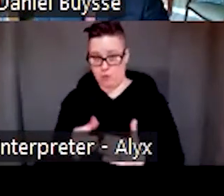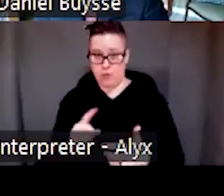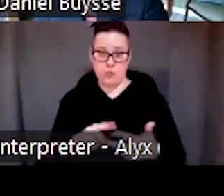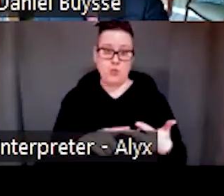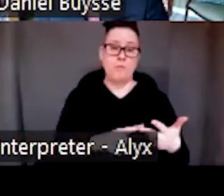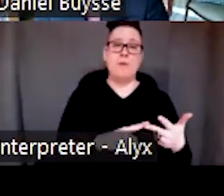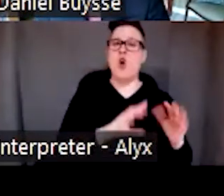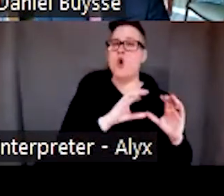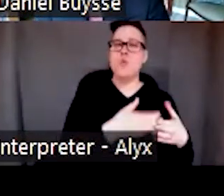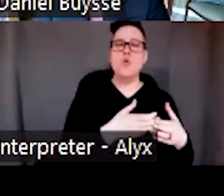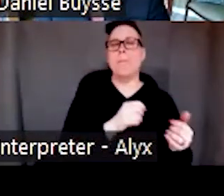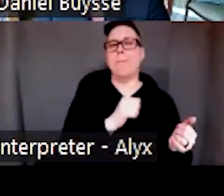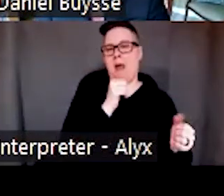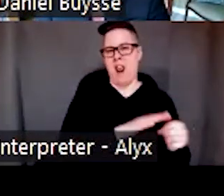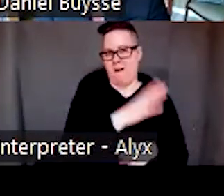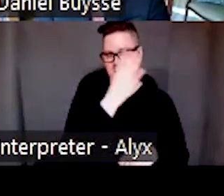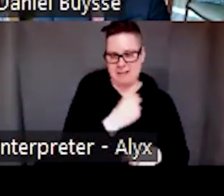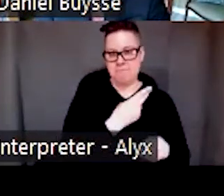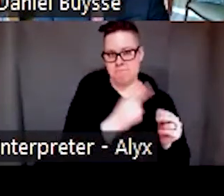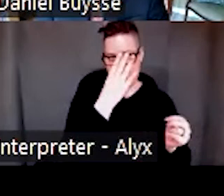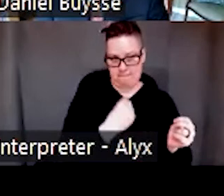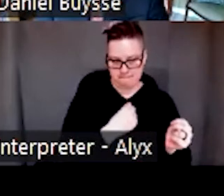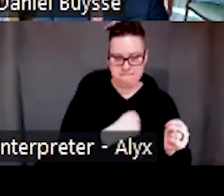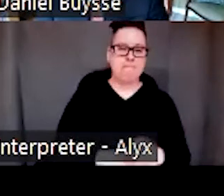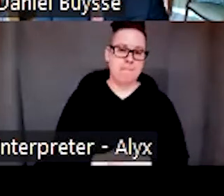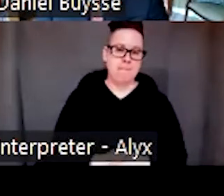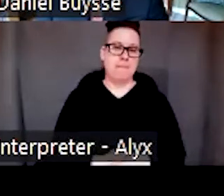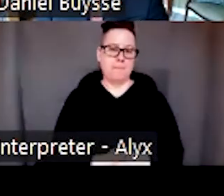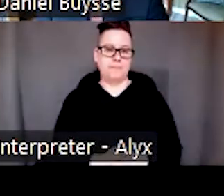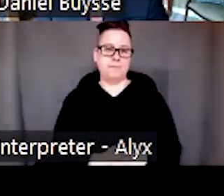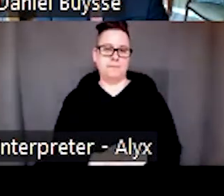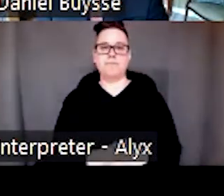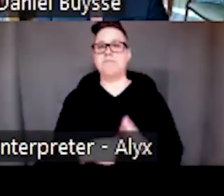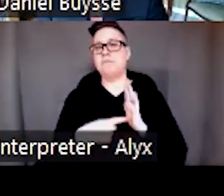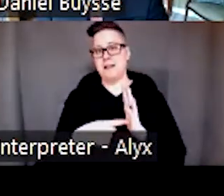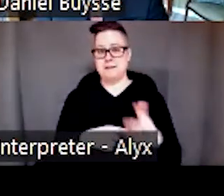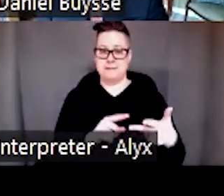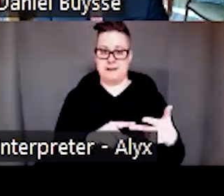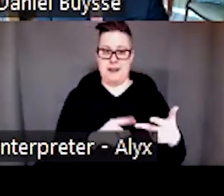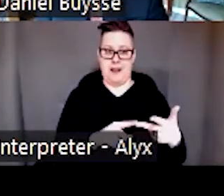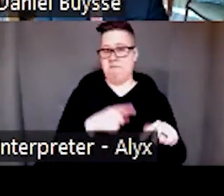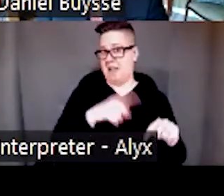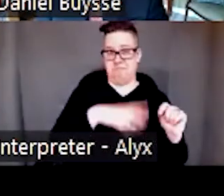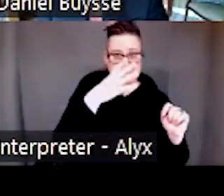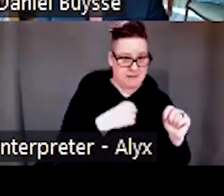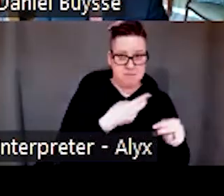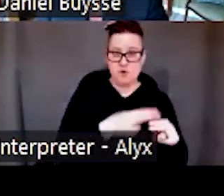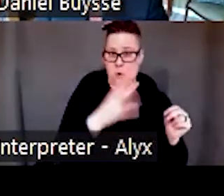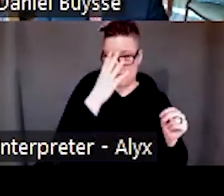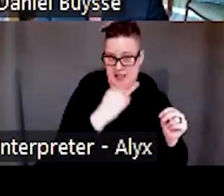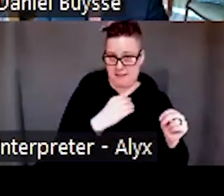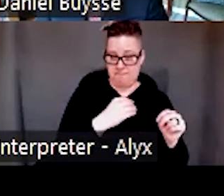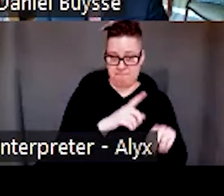had insomnia with short sleep duration. So just to give you an example, for instance, the insomnia plus short sleep duration